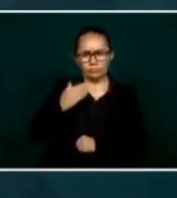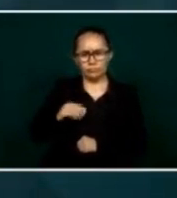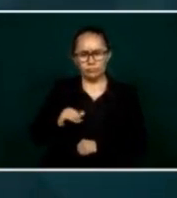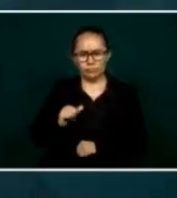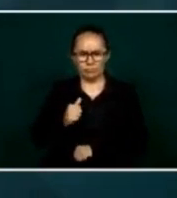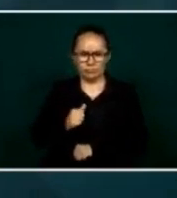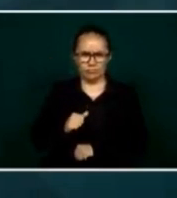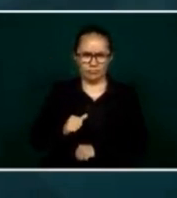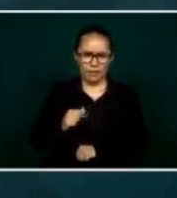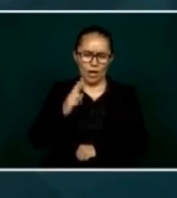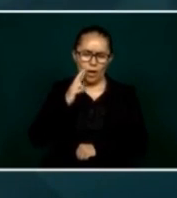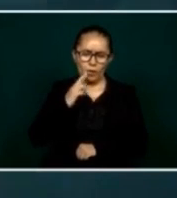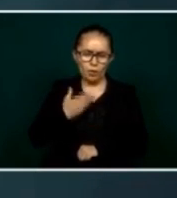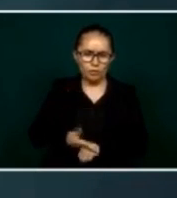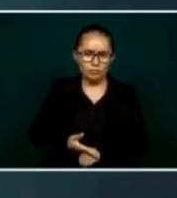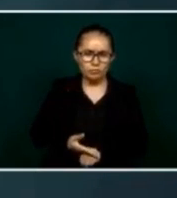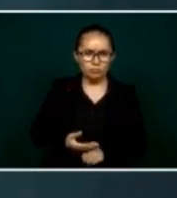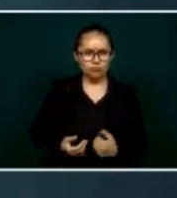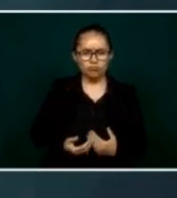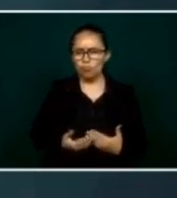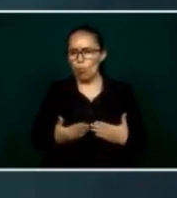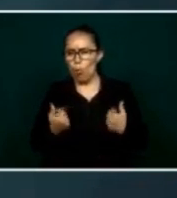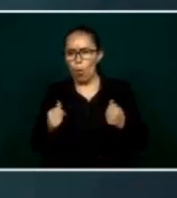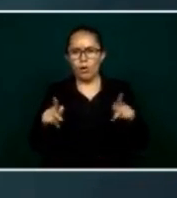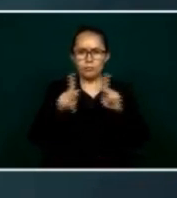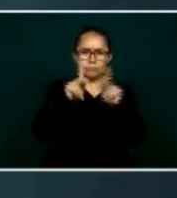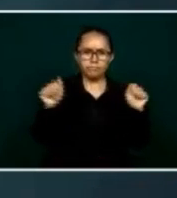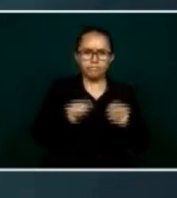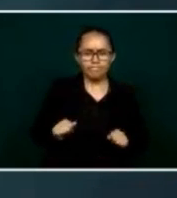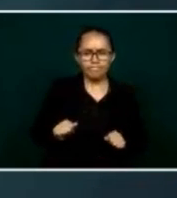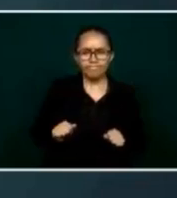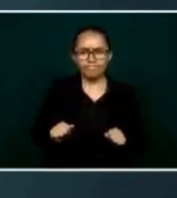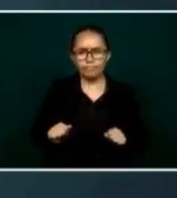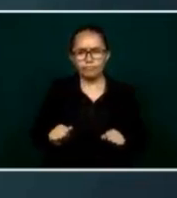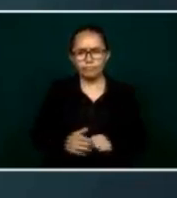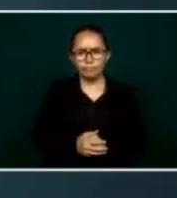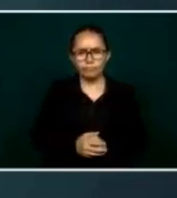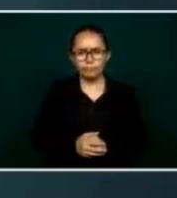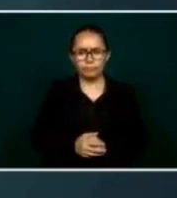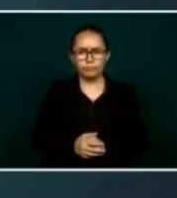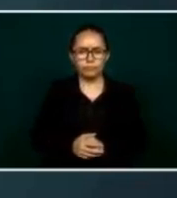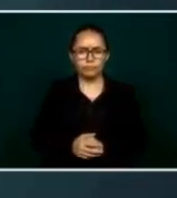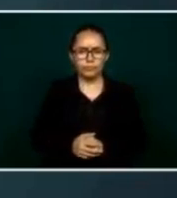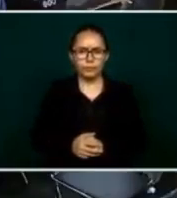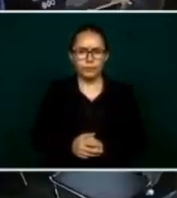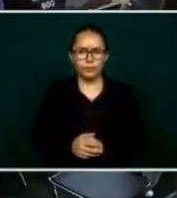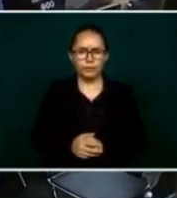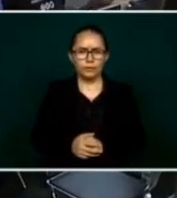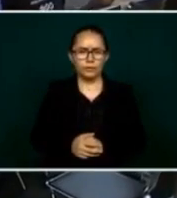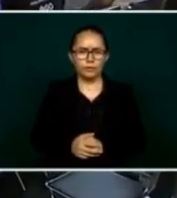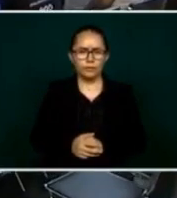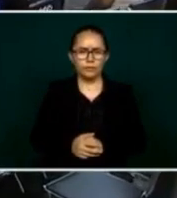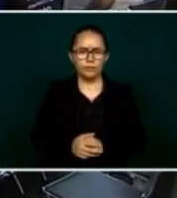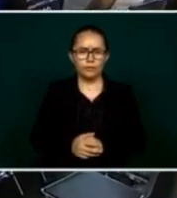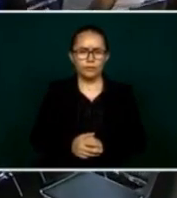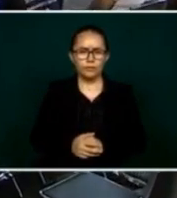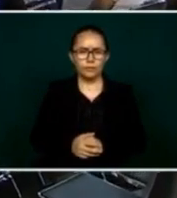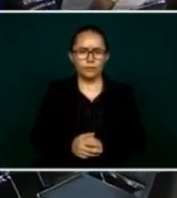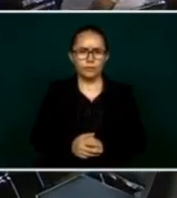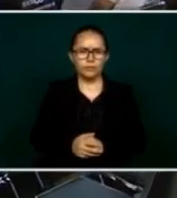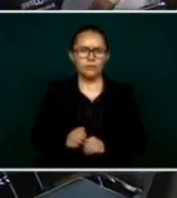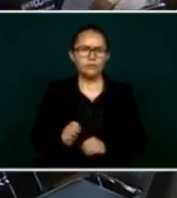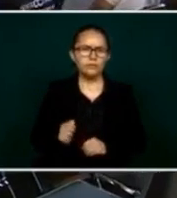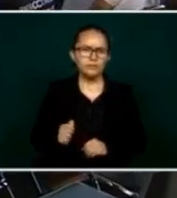there is no possibility of guaranteeing peace or tranquility.